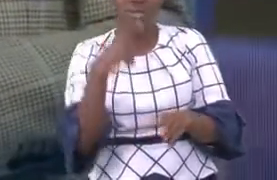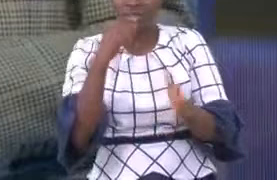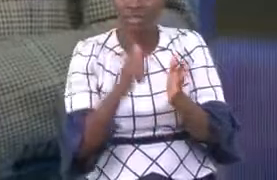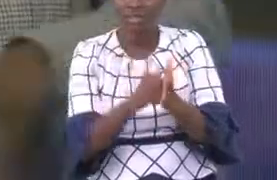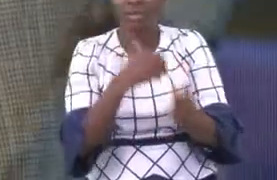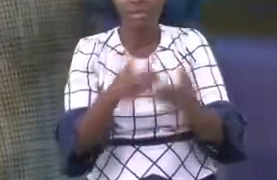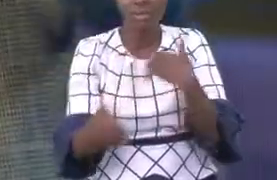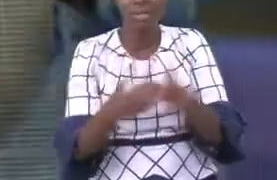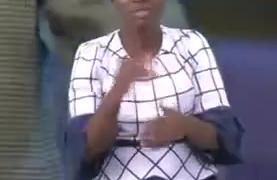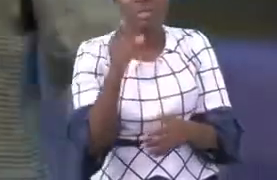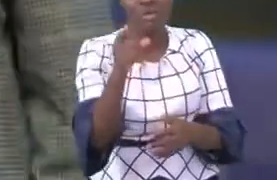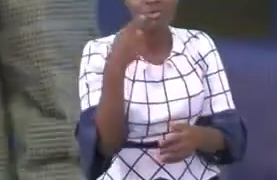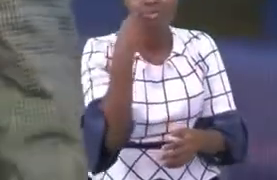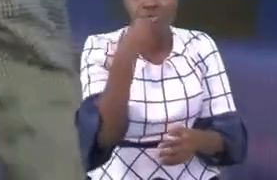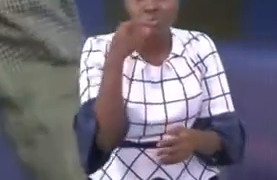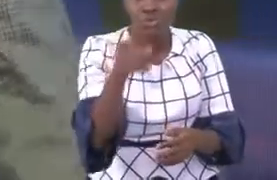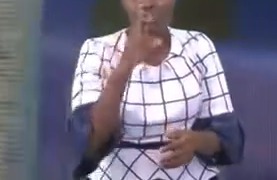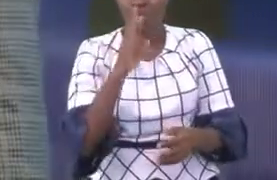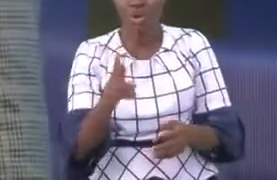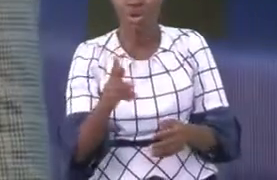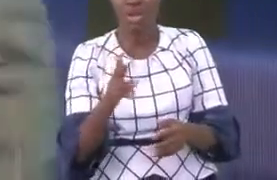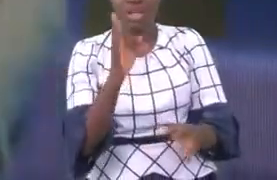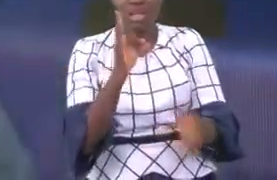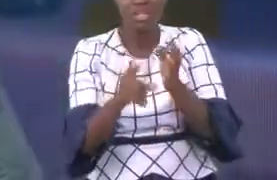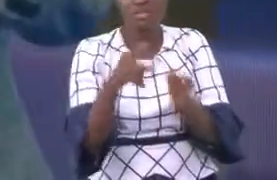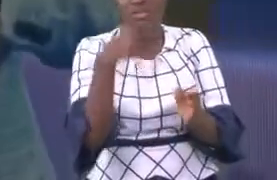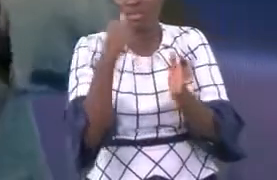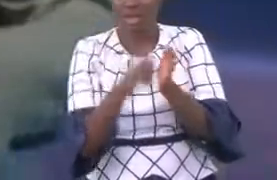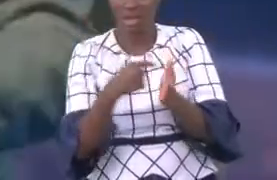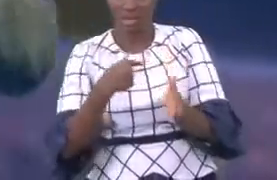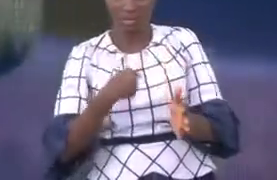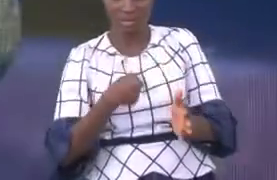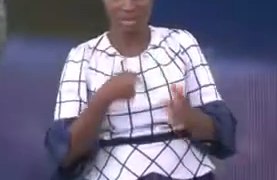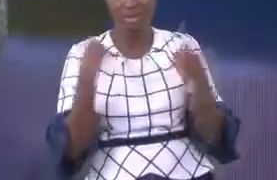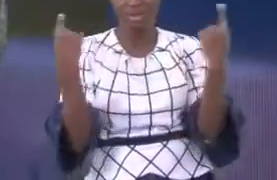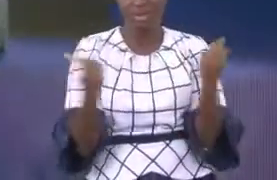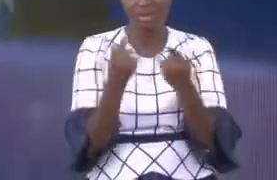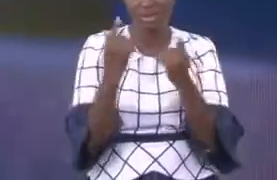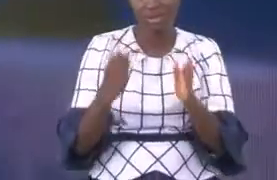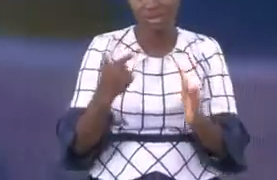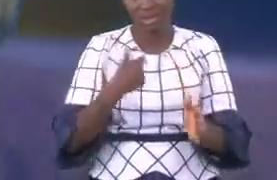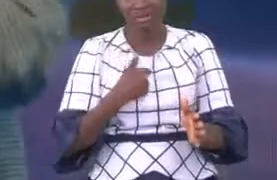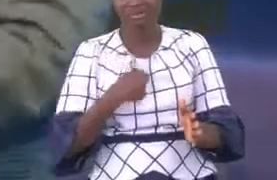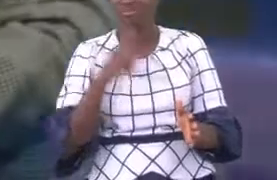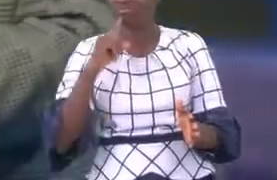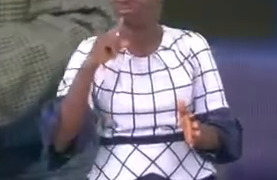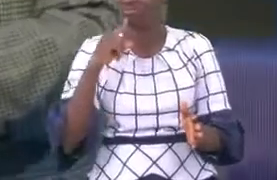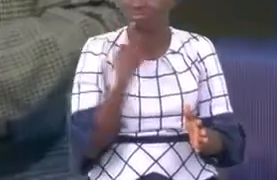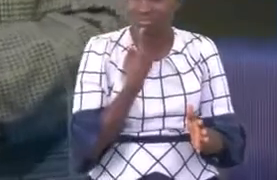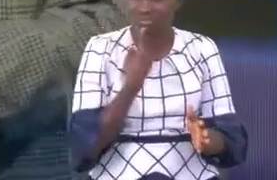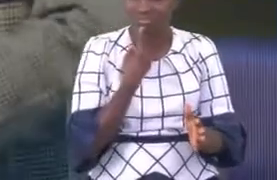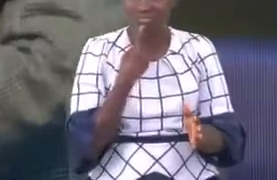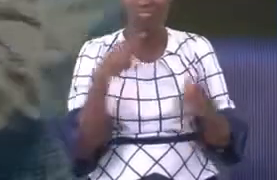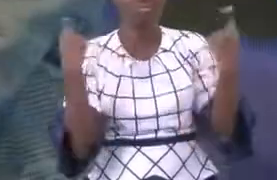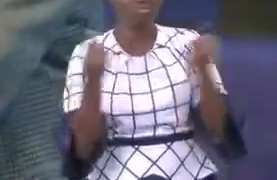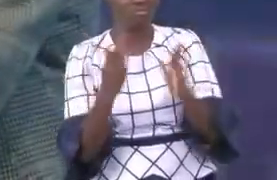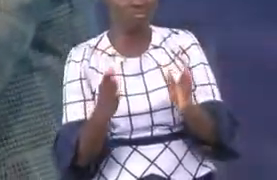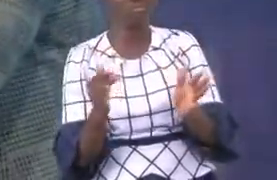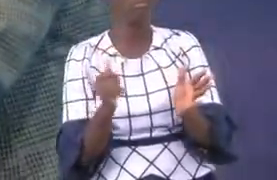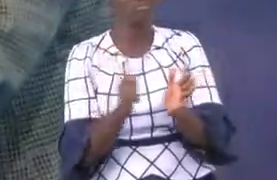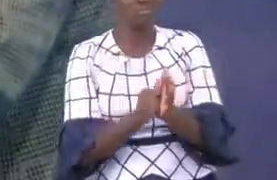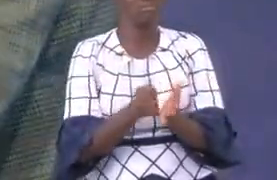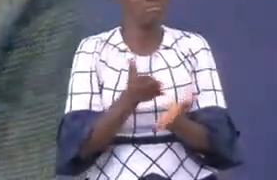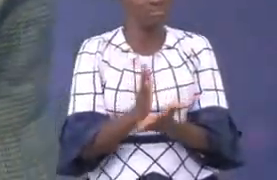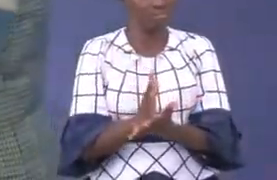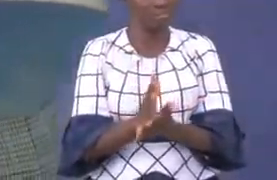right. I'm a terrible sinner. That's all right. But he says, I will be their God. You're a